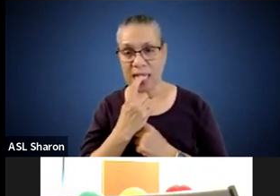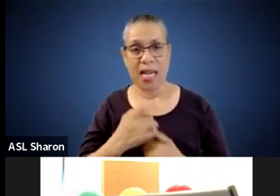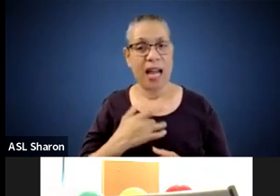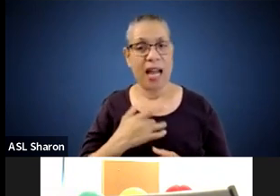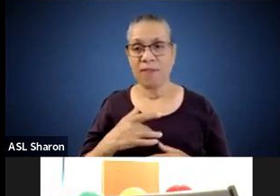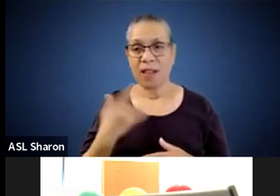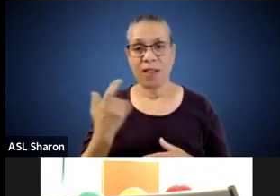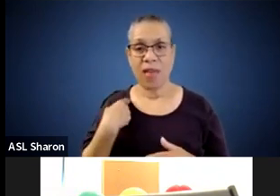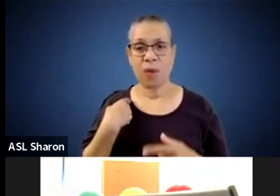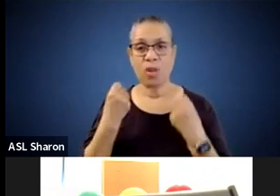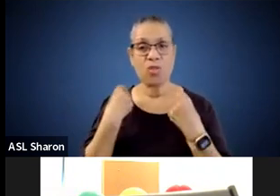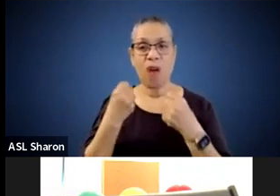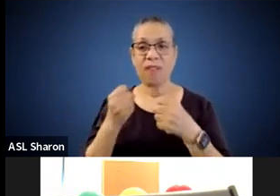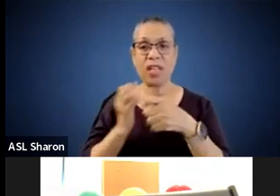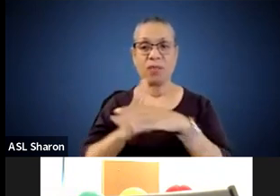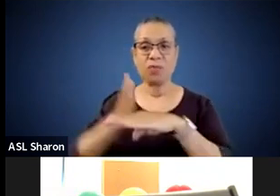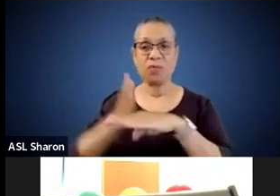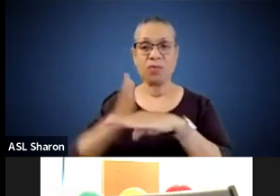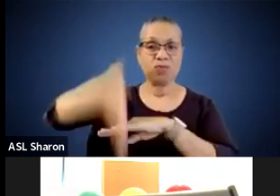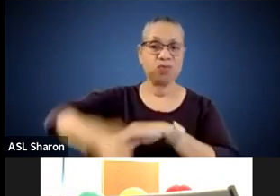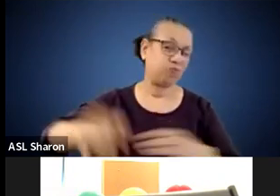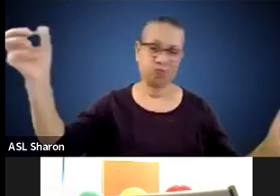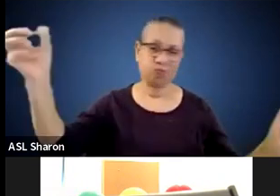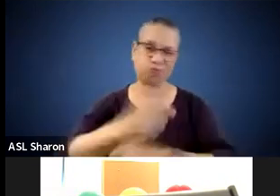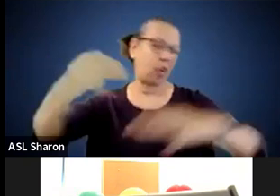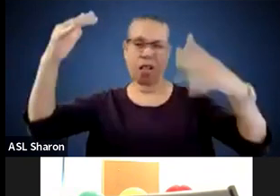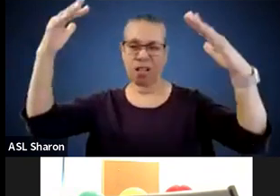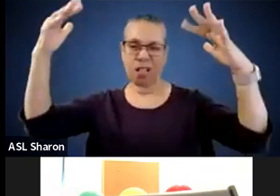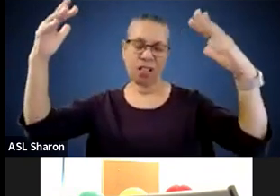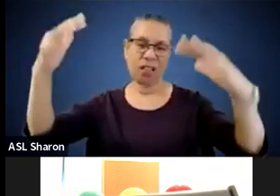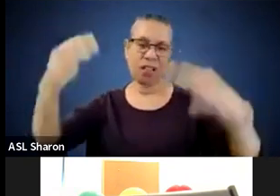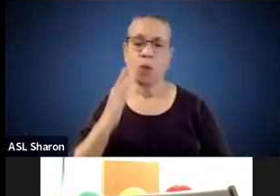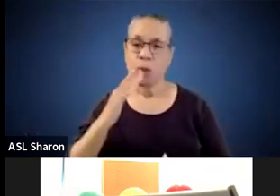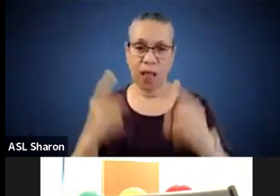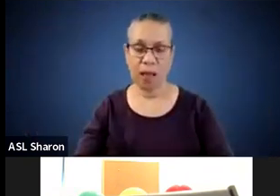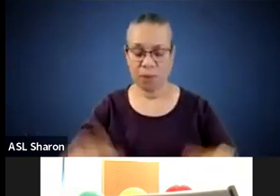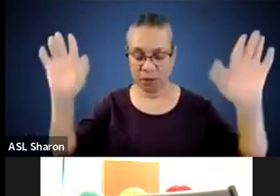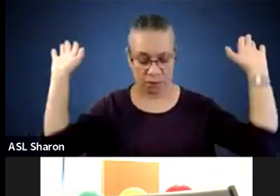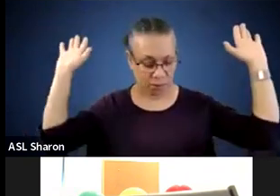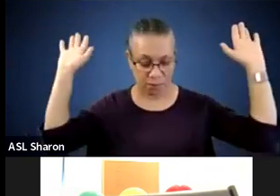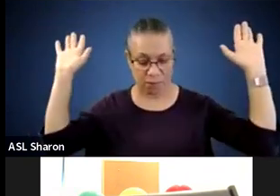man so that's all I'm gonna say um